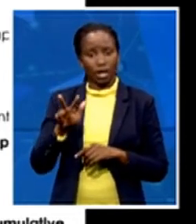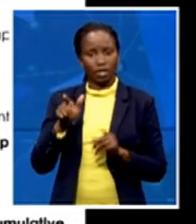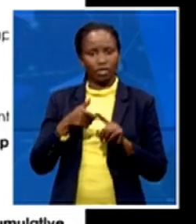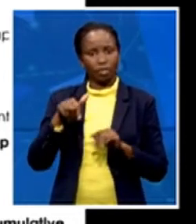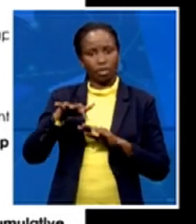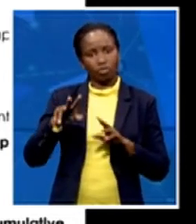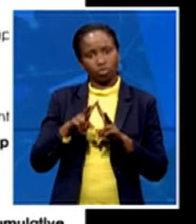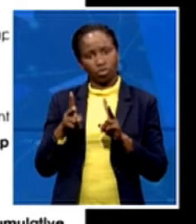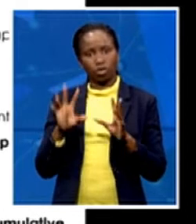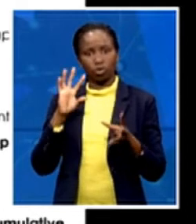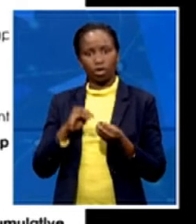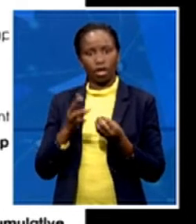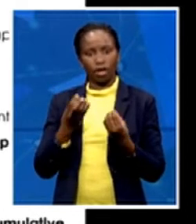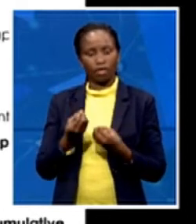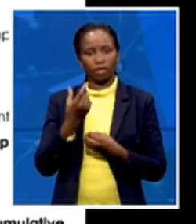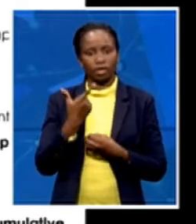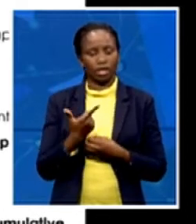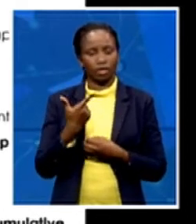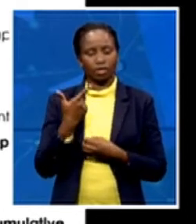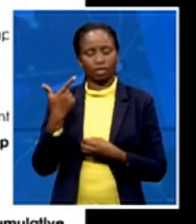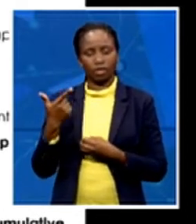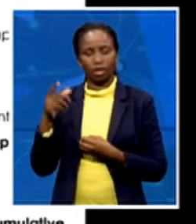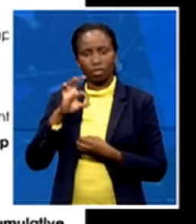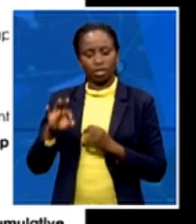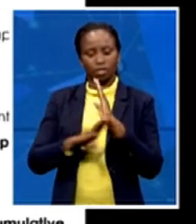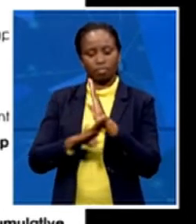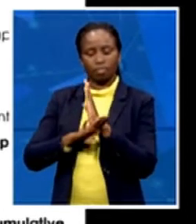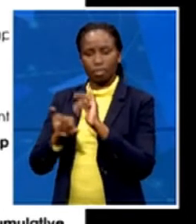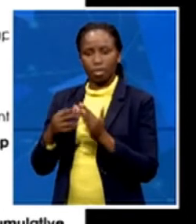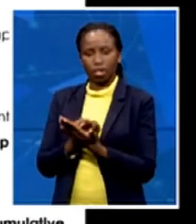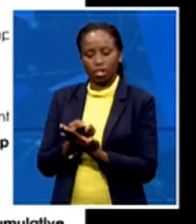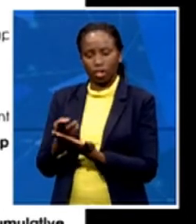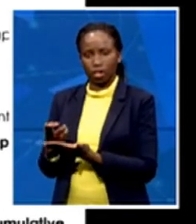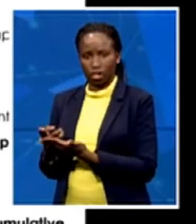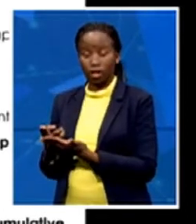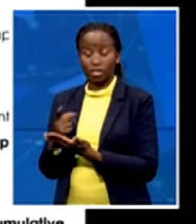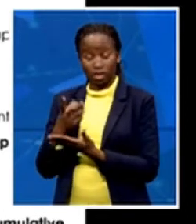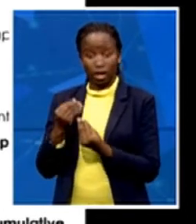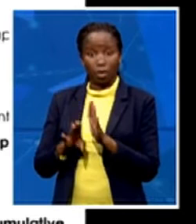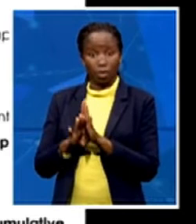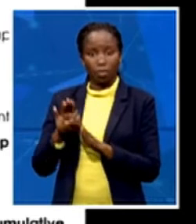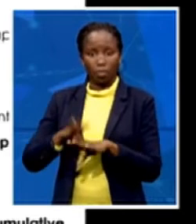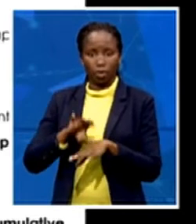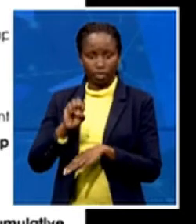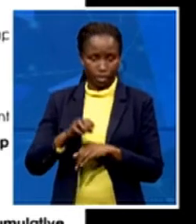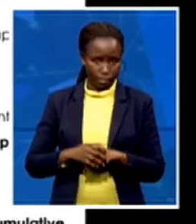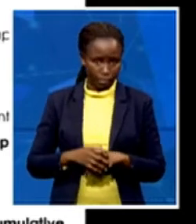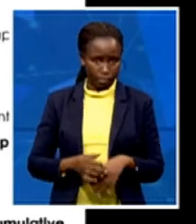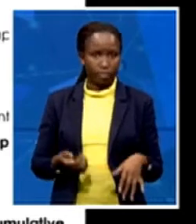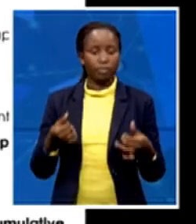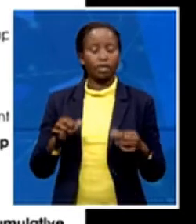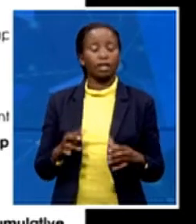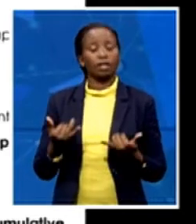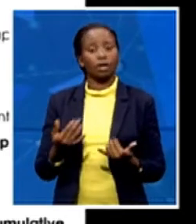beds made up of COVID, but that's increasing. Hospital of Hope in Brackengate, which we can scale up with the trigger system. Now I have